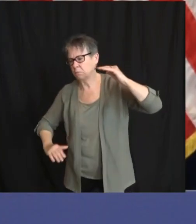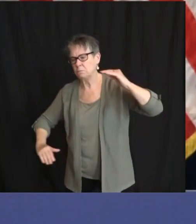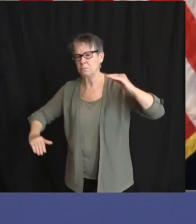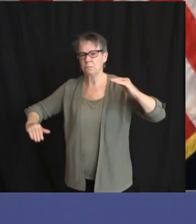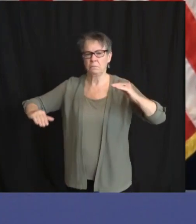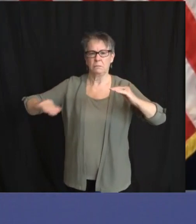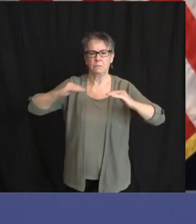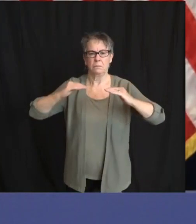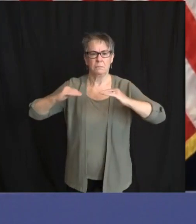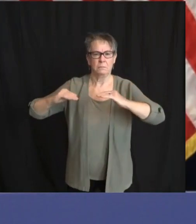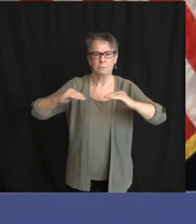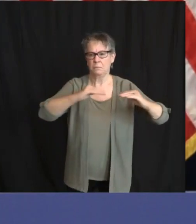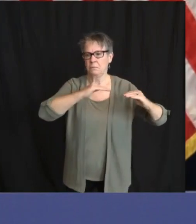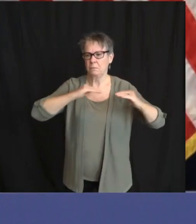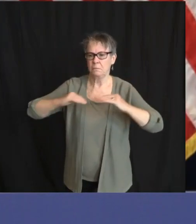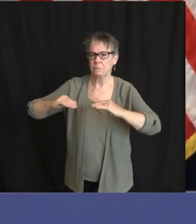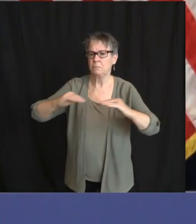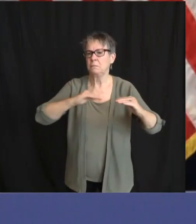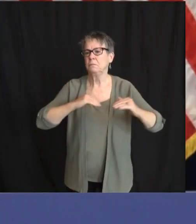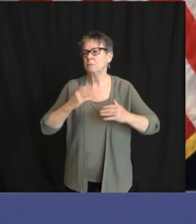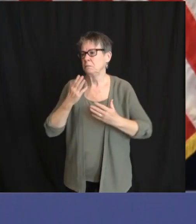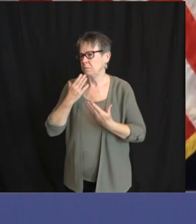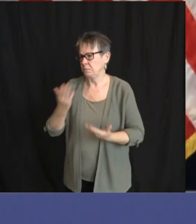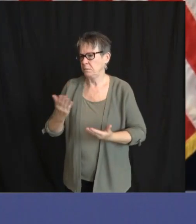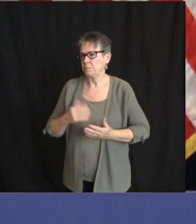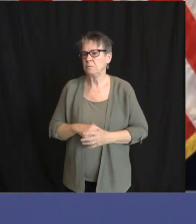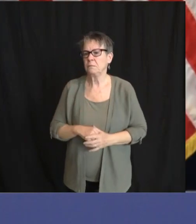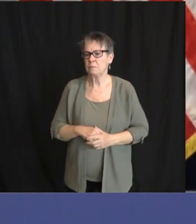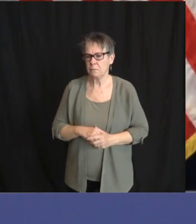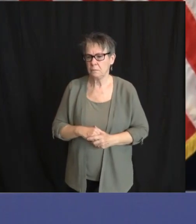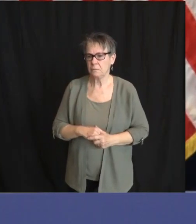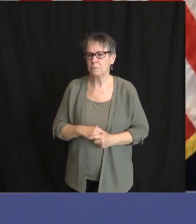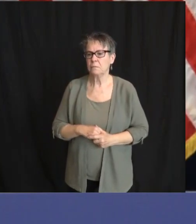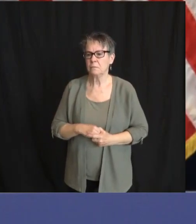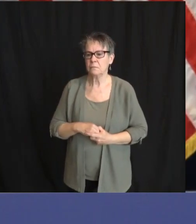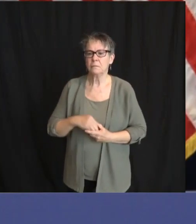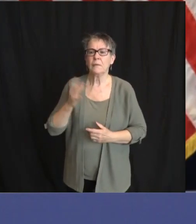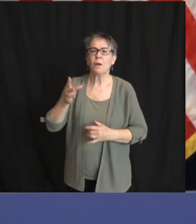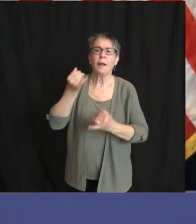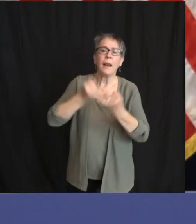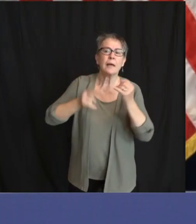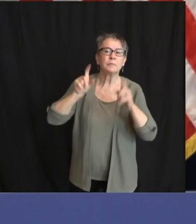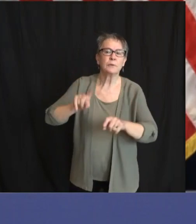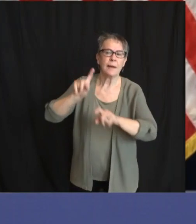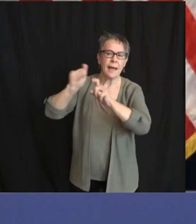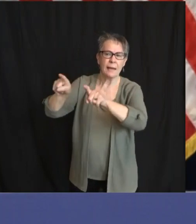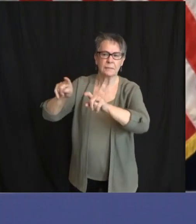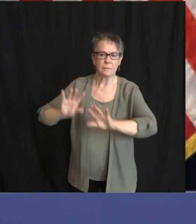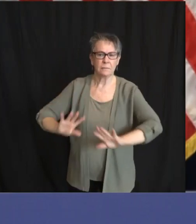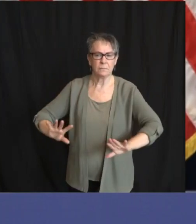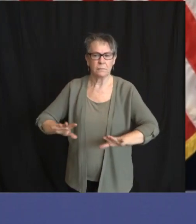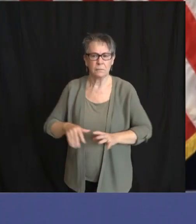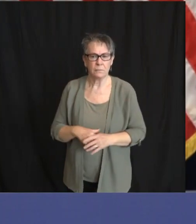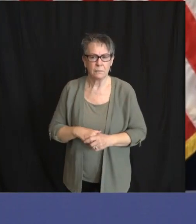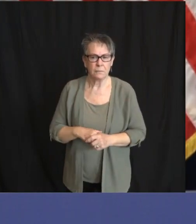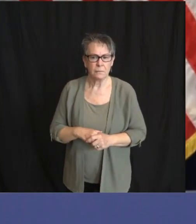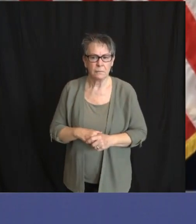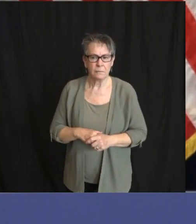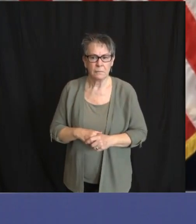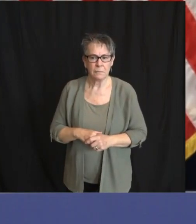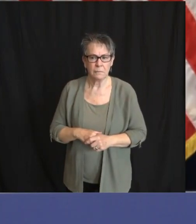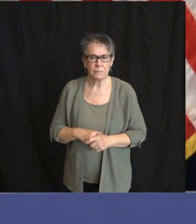to send us out today. Okay. A couple of questions. First one on antibody testing. It's being ramped up dramatically in